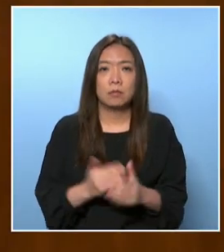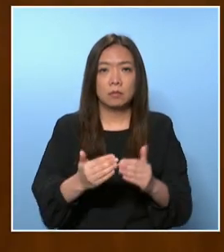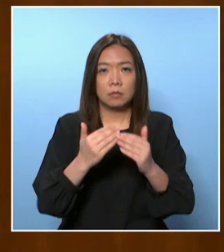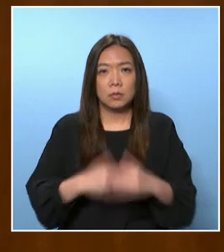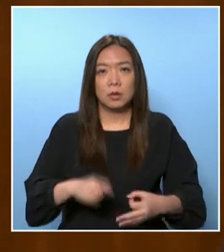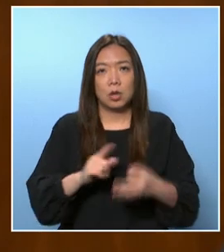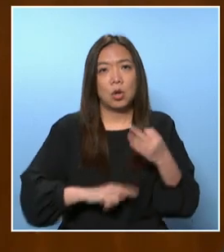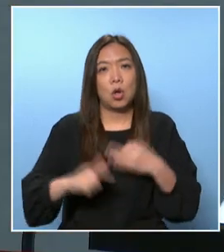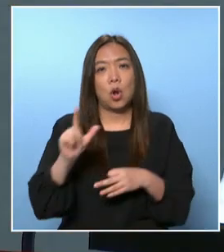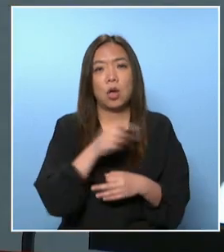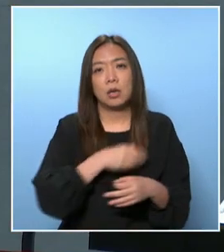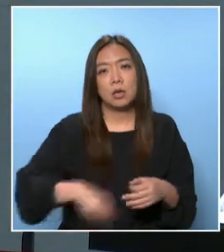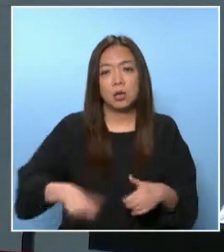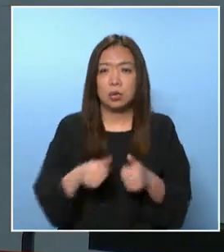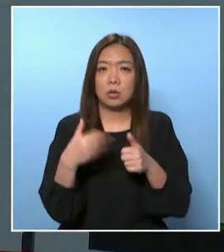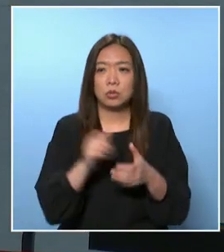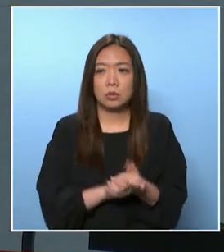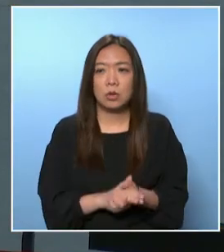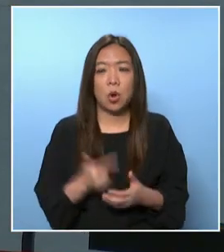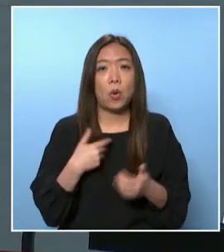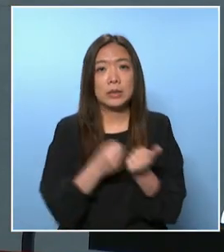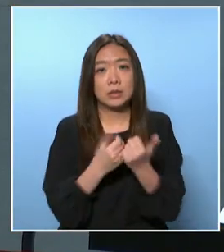address this. Mr. Edward Lau.